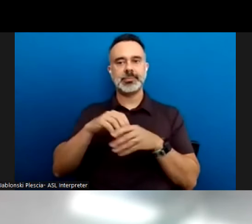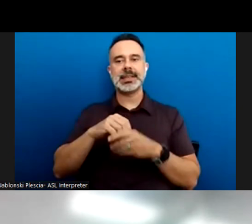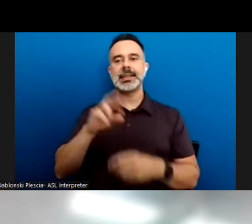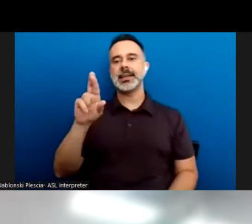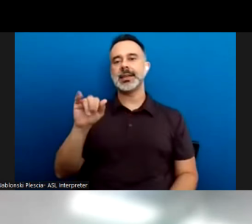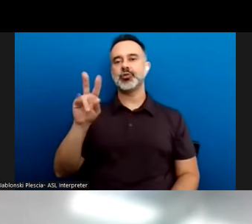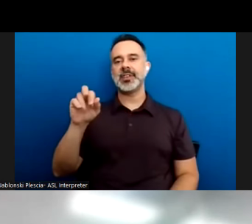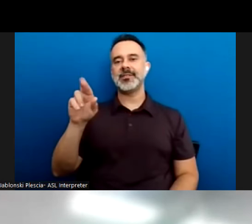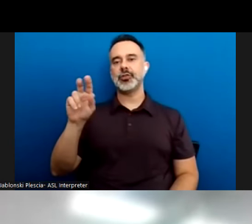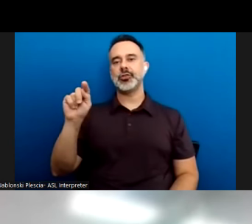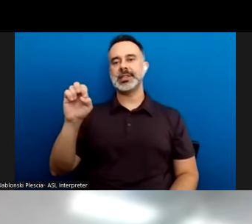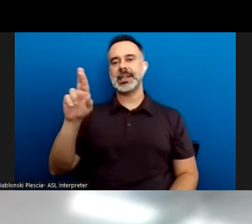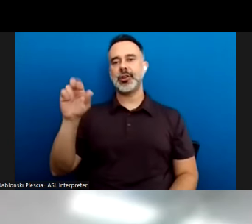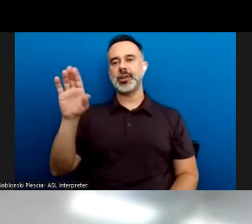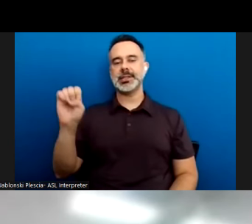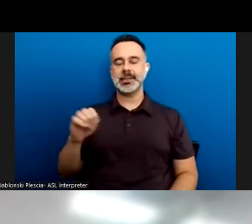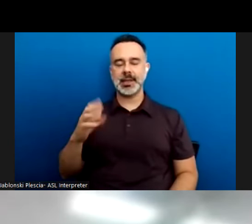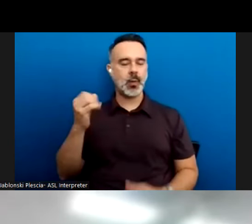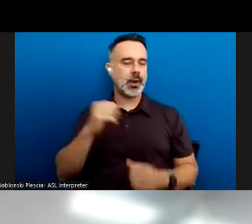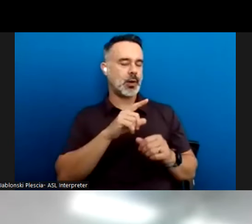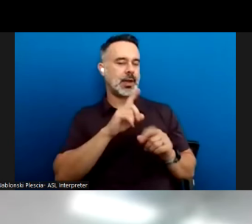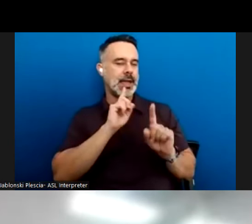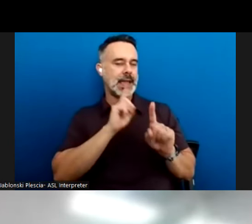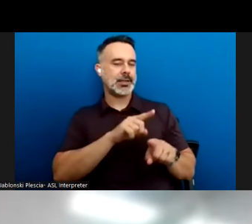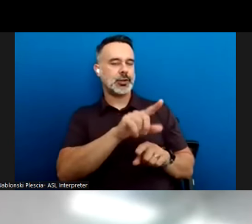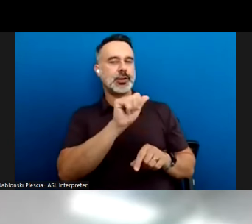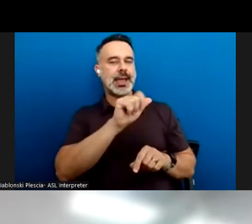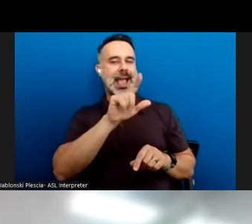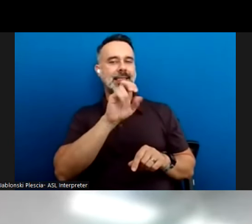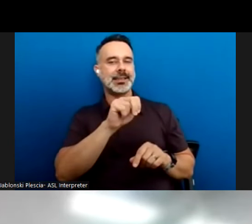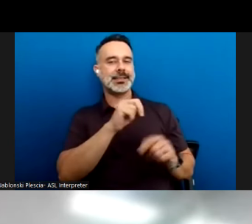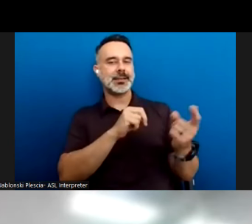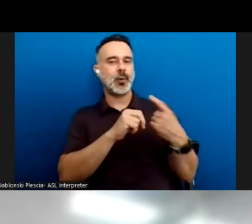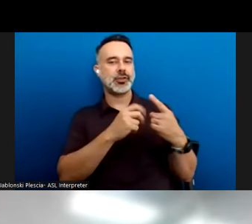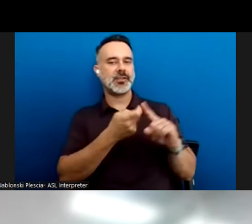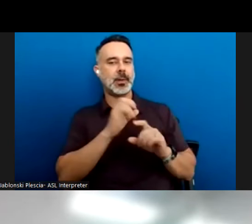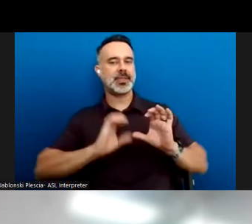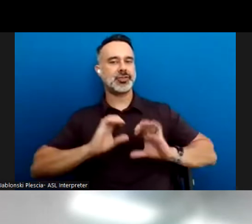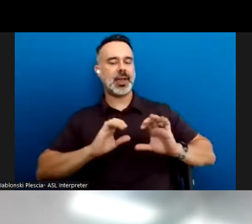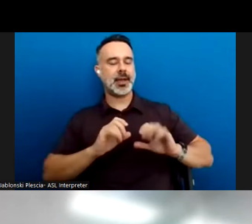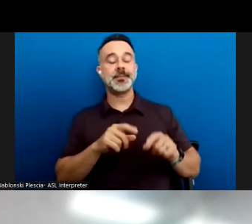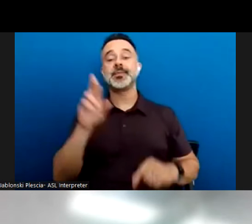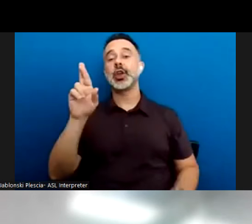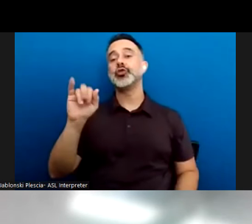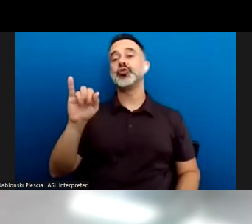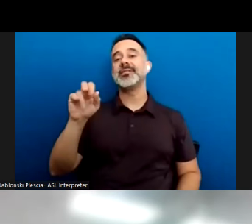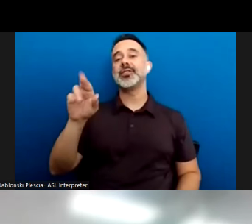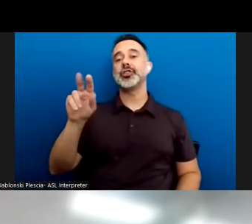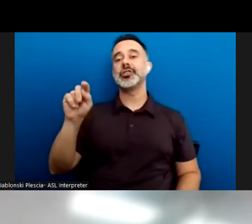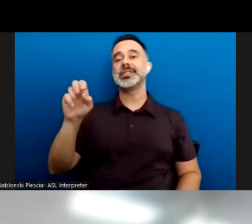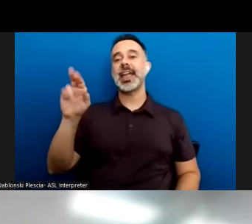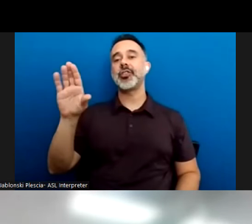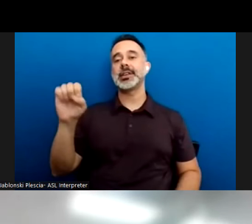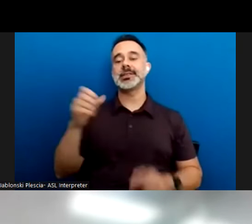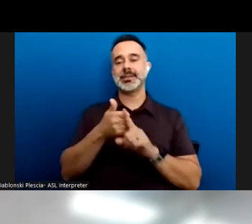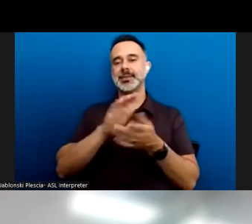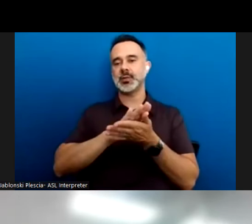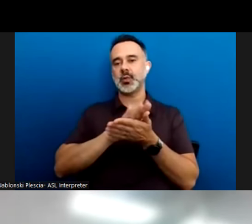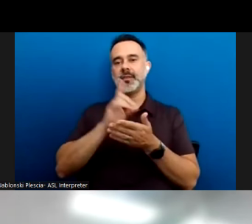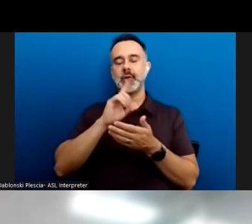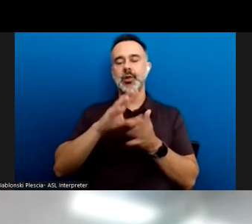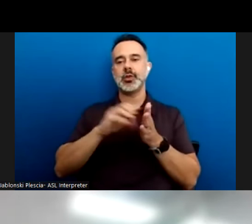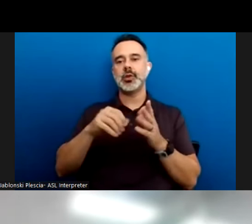want to answer Alan's question in the chat. So River Terrace is a school for our students with the